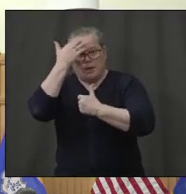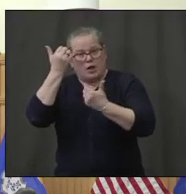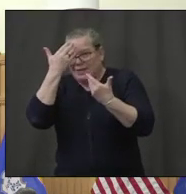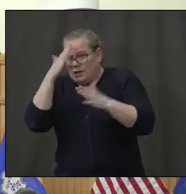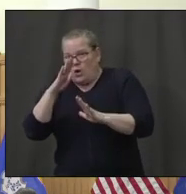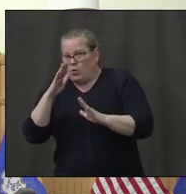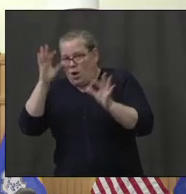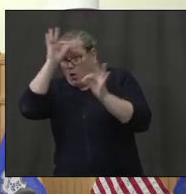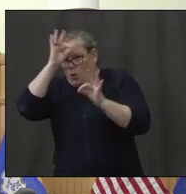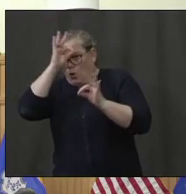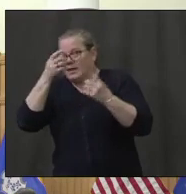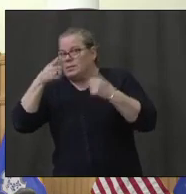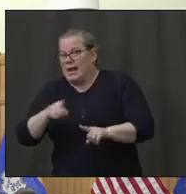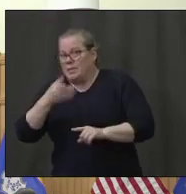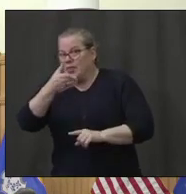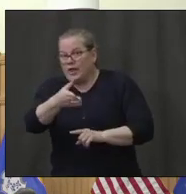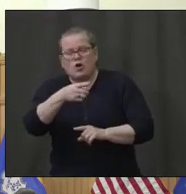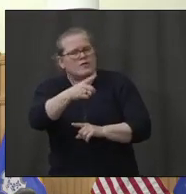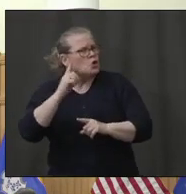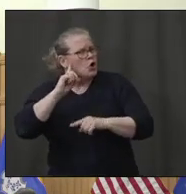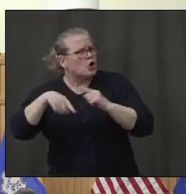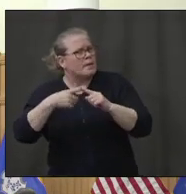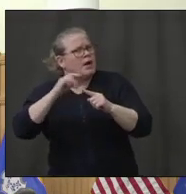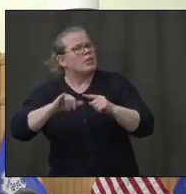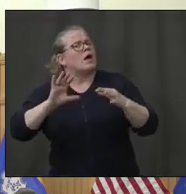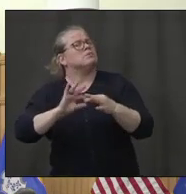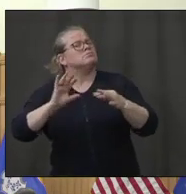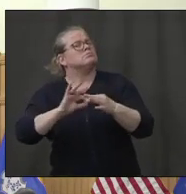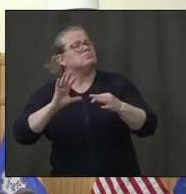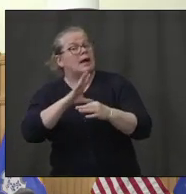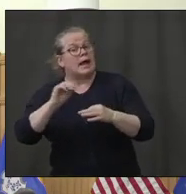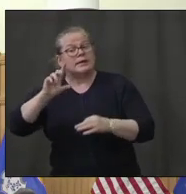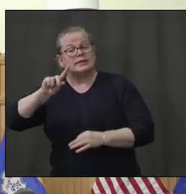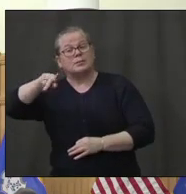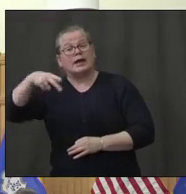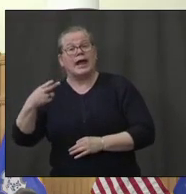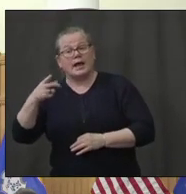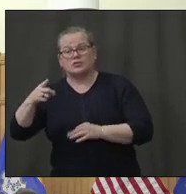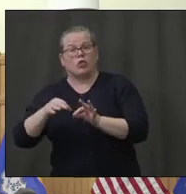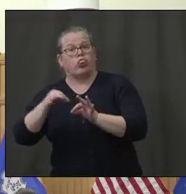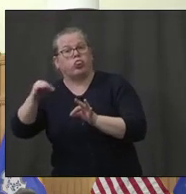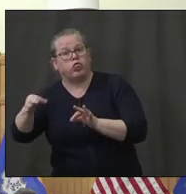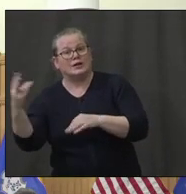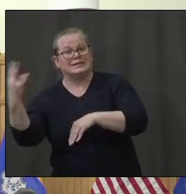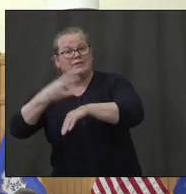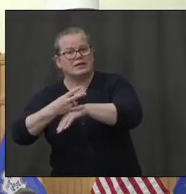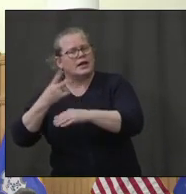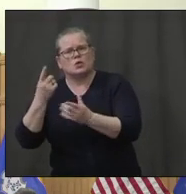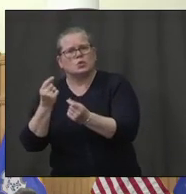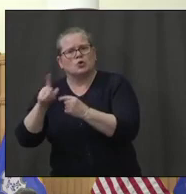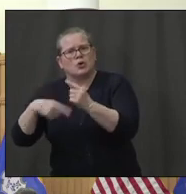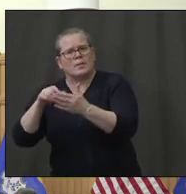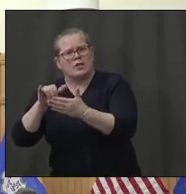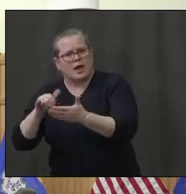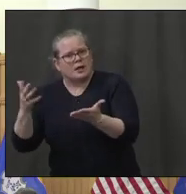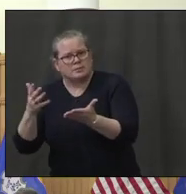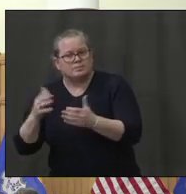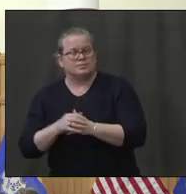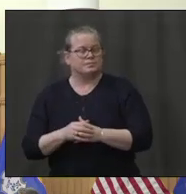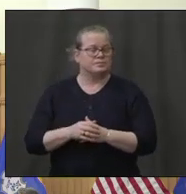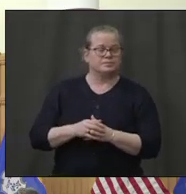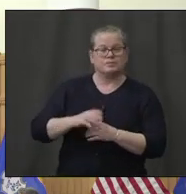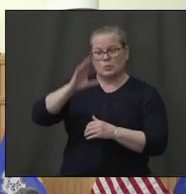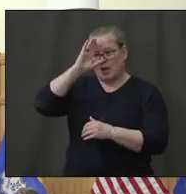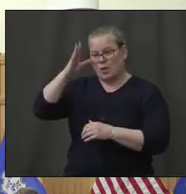what is DPH doing to try and reduce that 7-day lag? Want to start with that? Dr. Carter? Hi, I'm Dr.